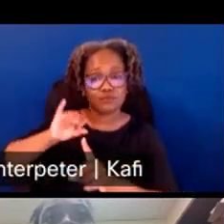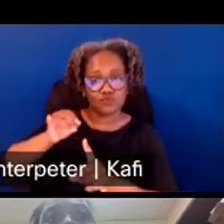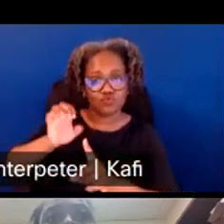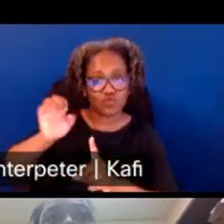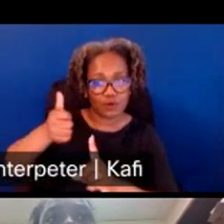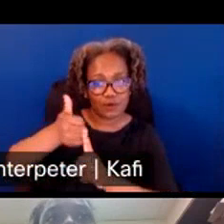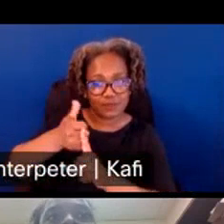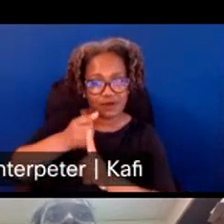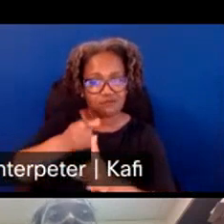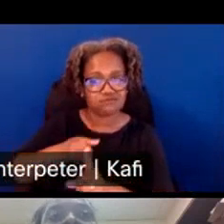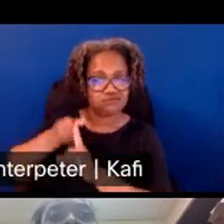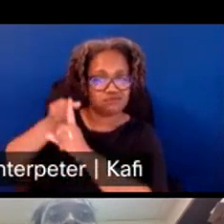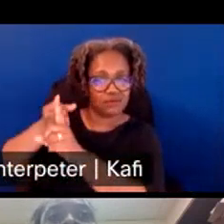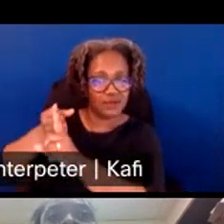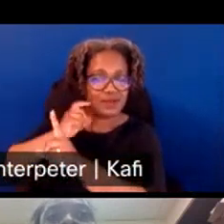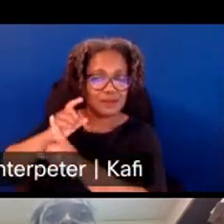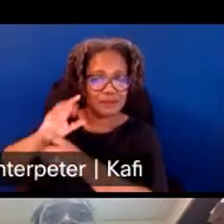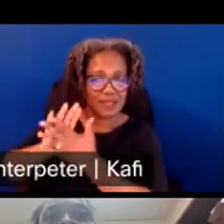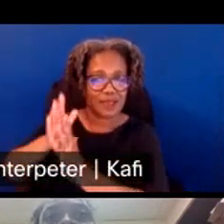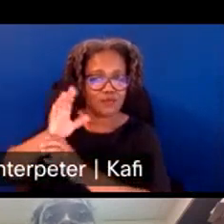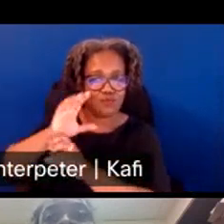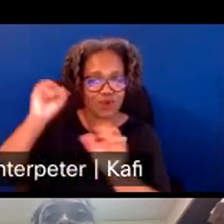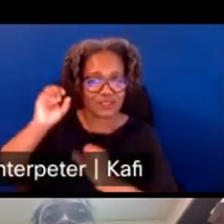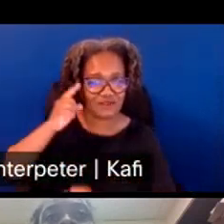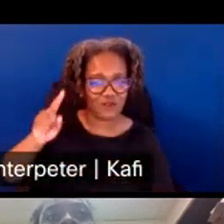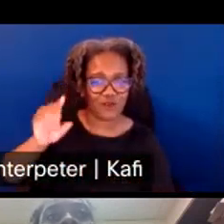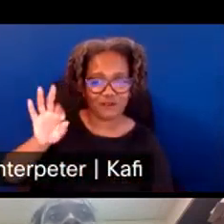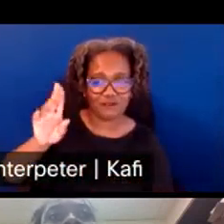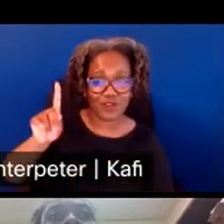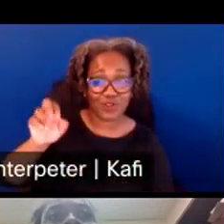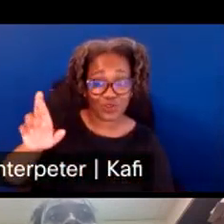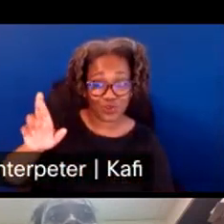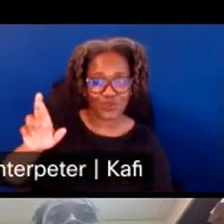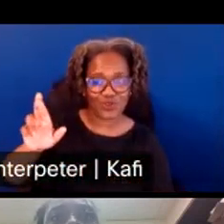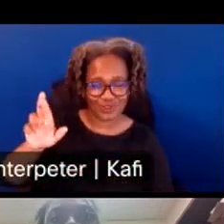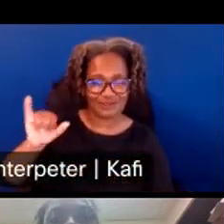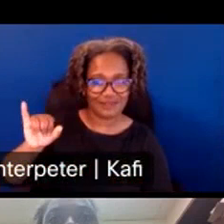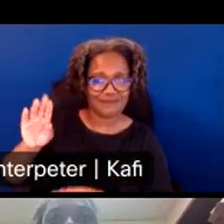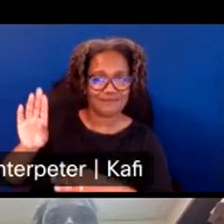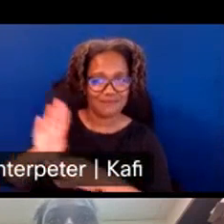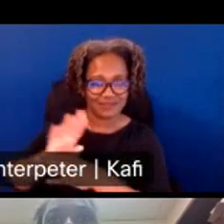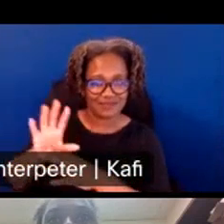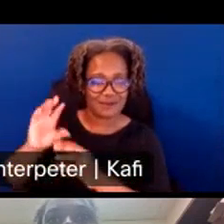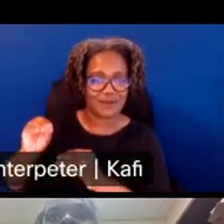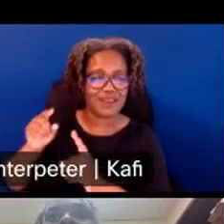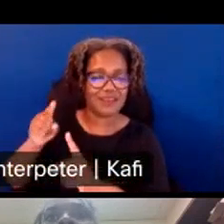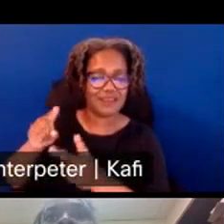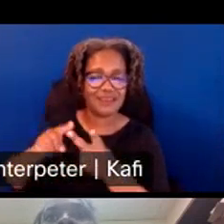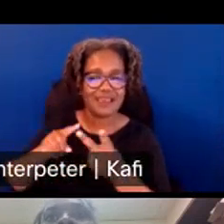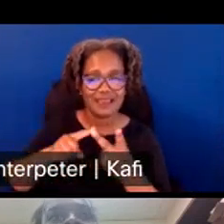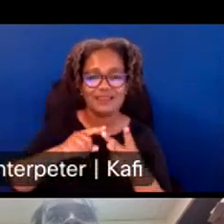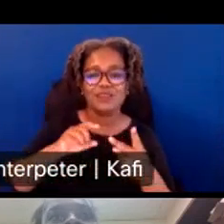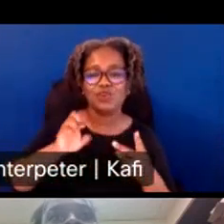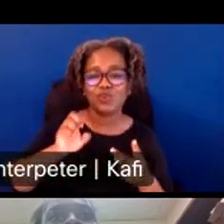of Fuller Products Company, and Eunice assumed a significant role in the administrative and manufacturing areas, where